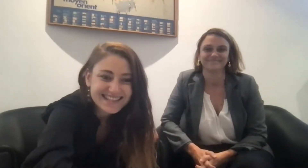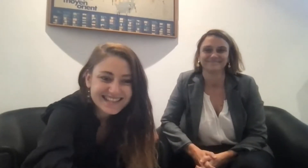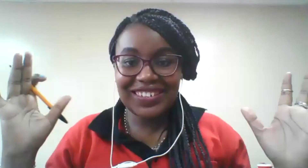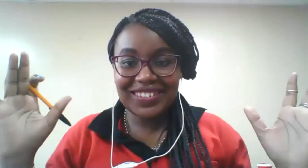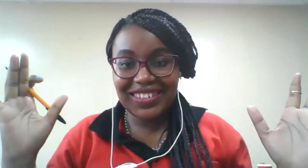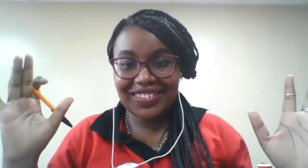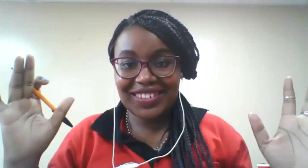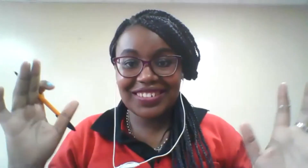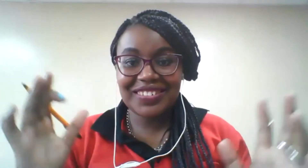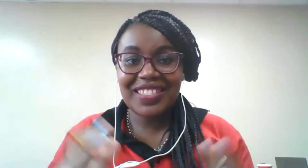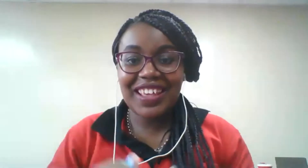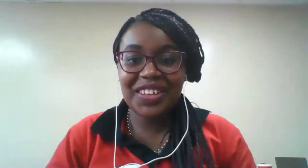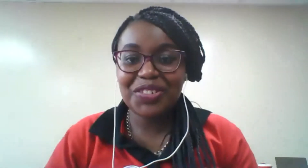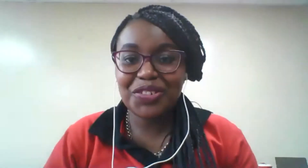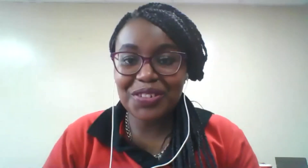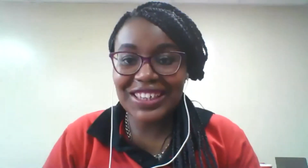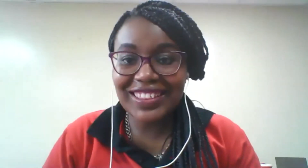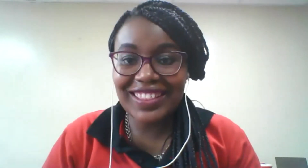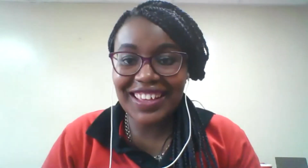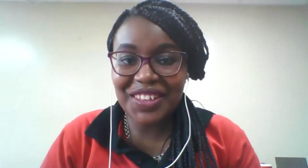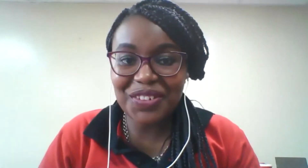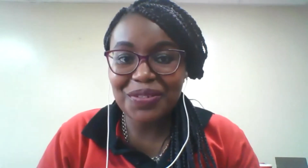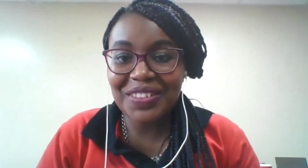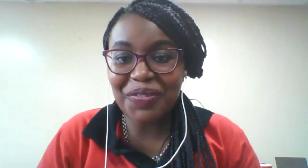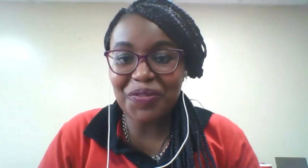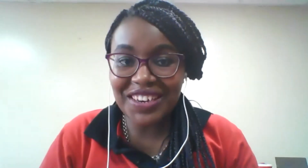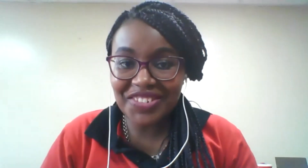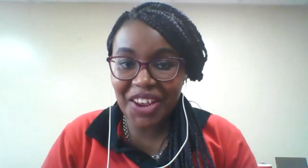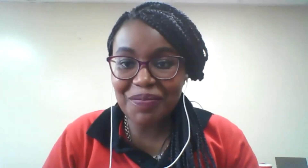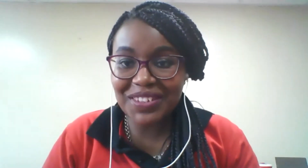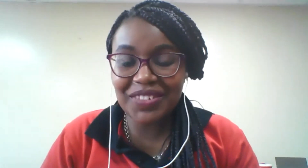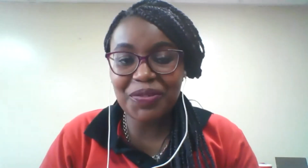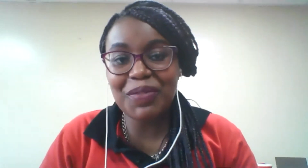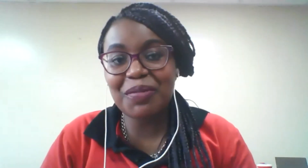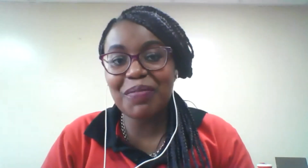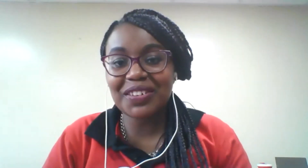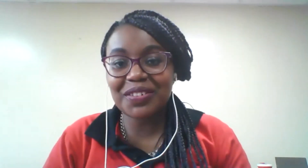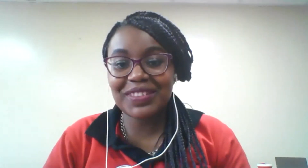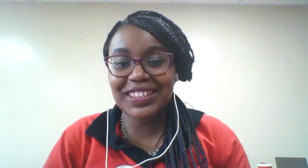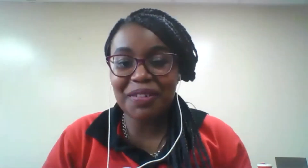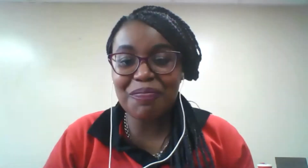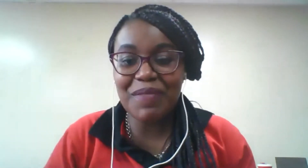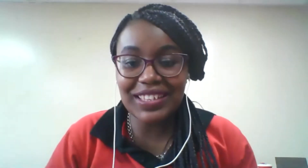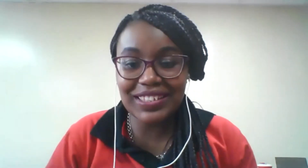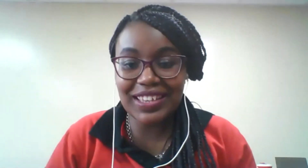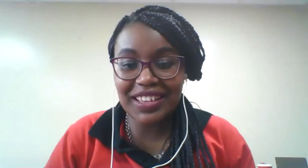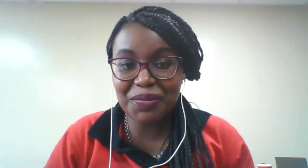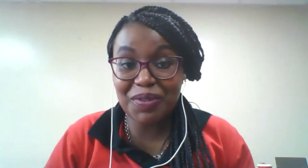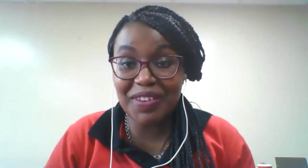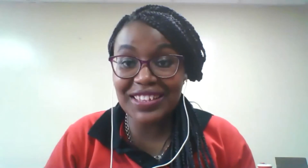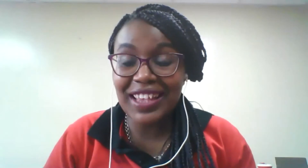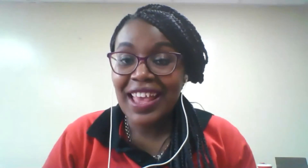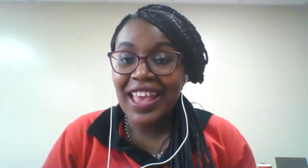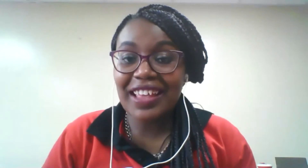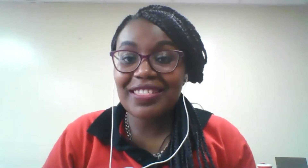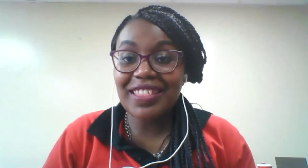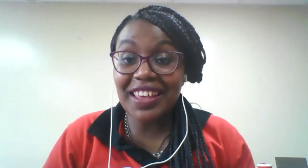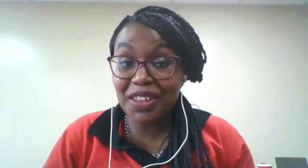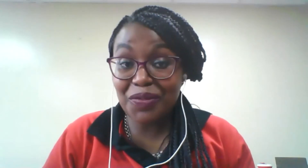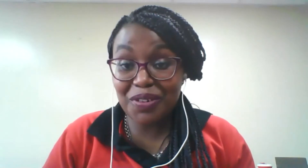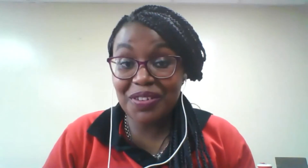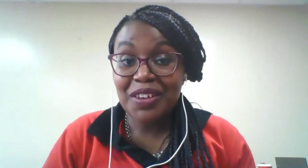Great, great, great, great. Thank you, Julie. Thank you, the French Embassy, for being part of this amazing experience.